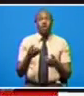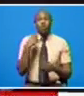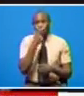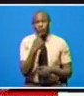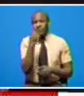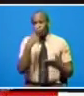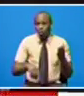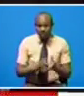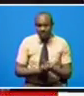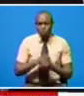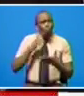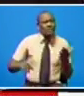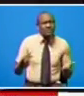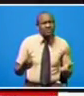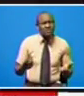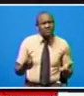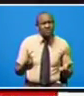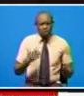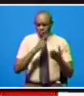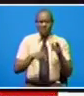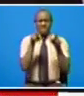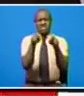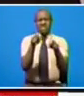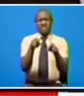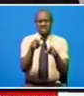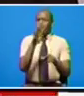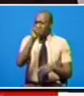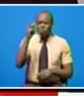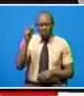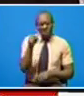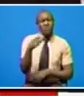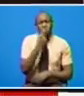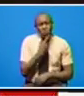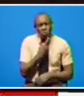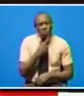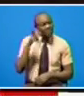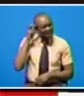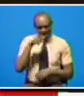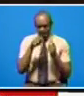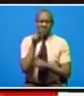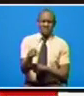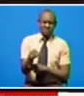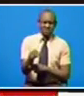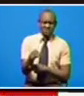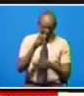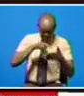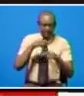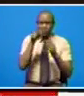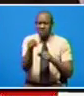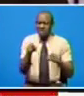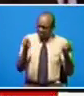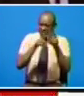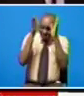saying, what? Is this the Nicholas Biwott we have heard about and read about? Is it the